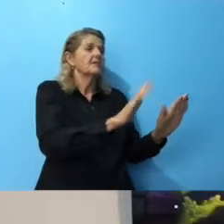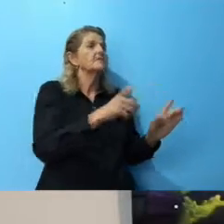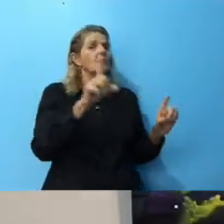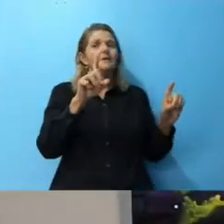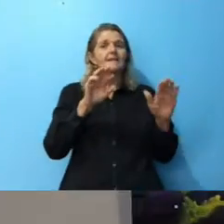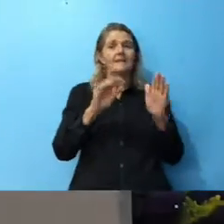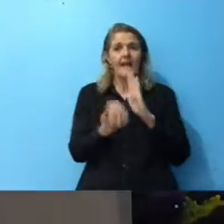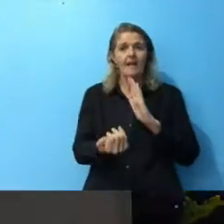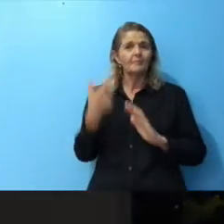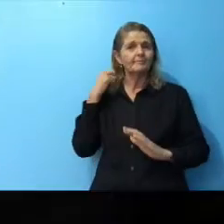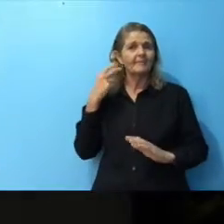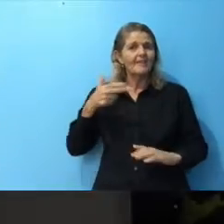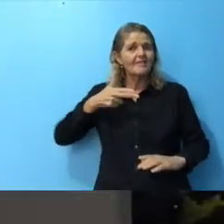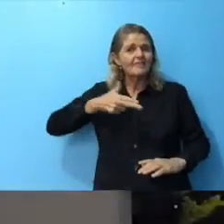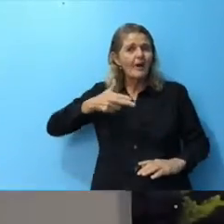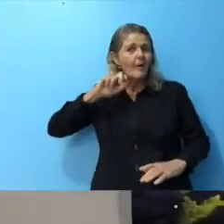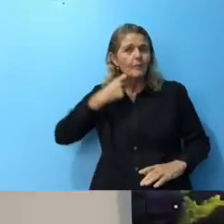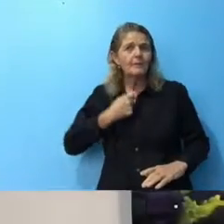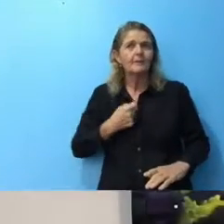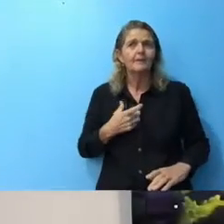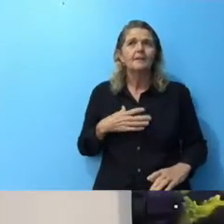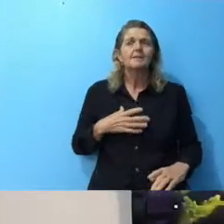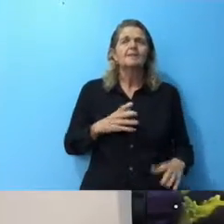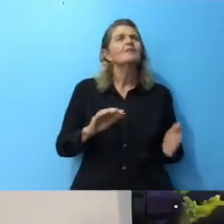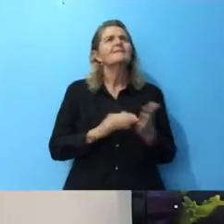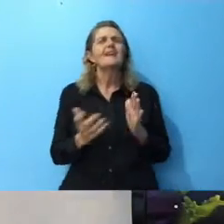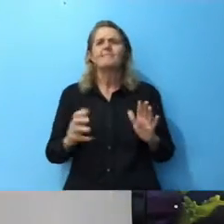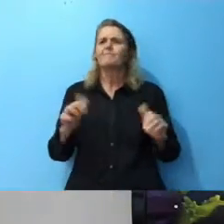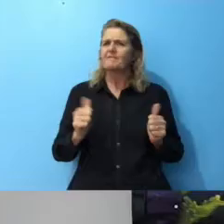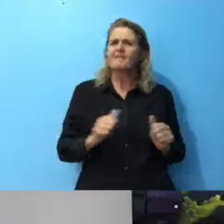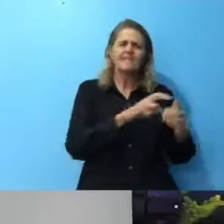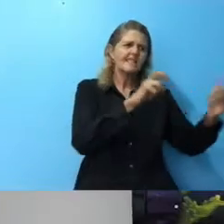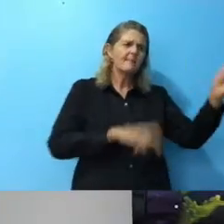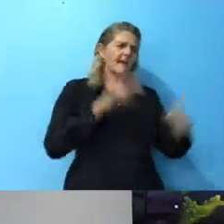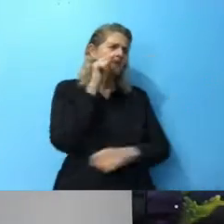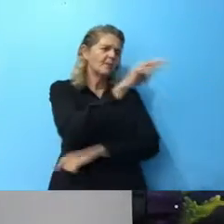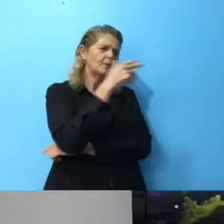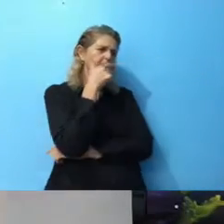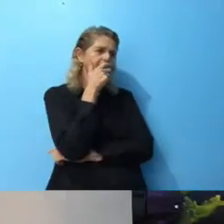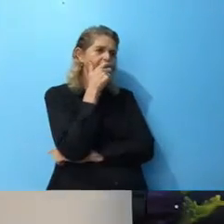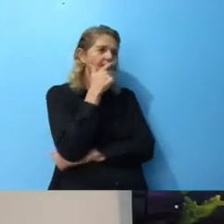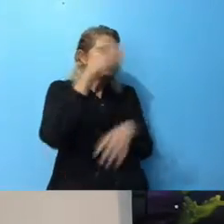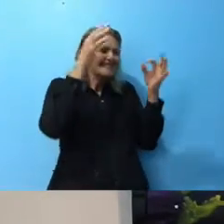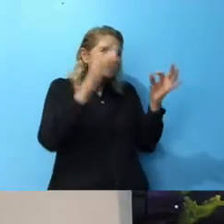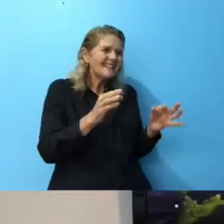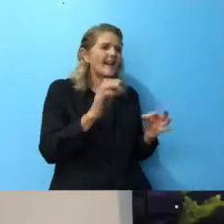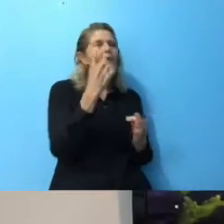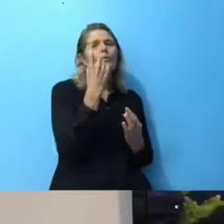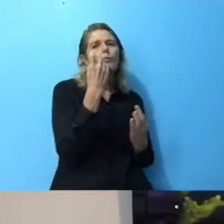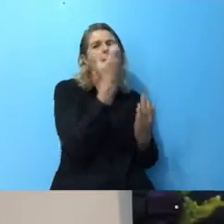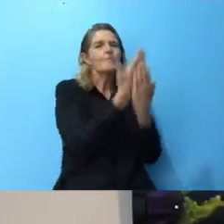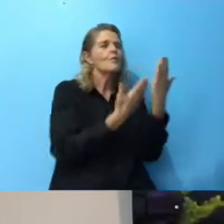get that hairdryer on. All right guys, after having a step back and looking at the work, I've decided that I've got one